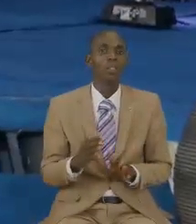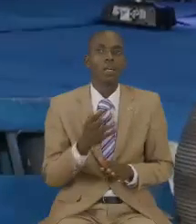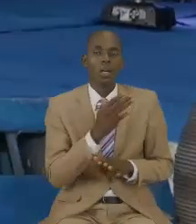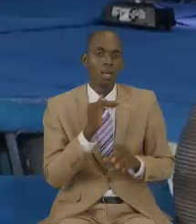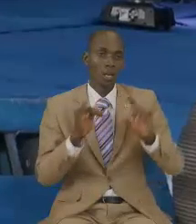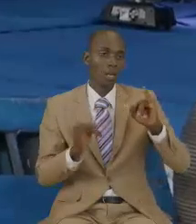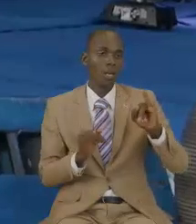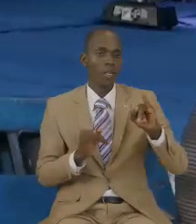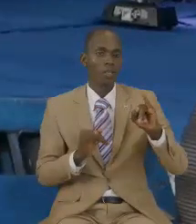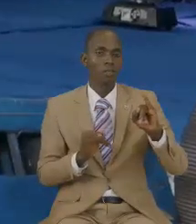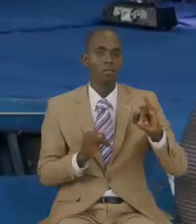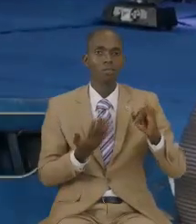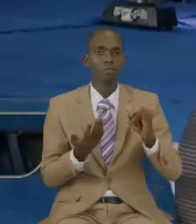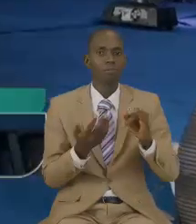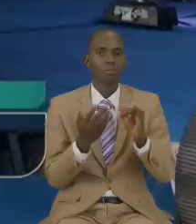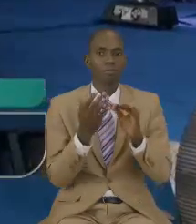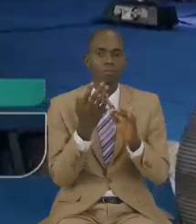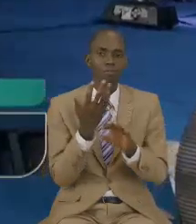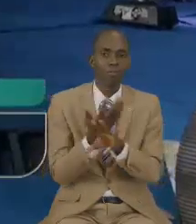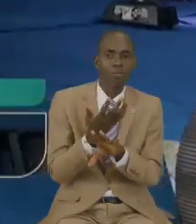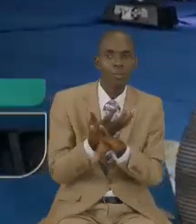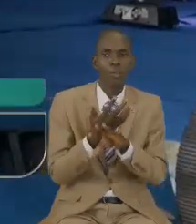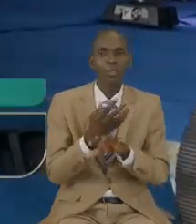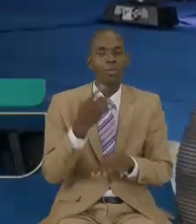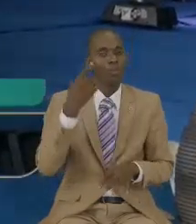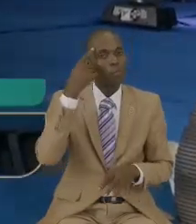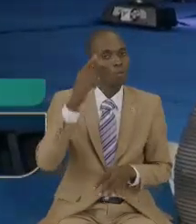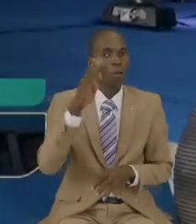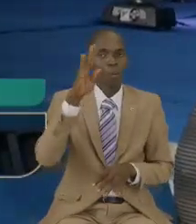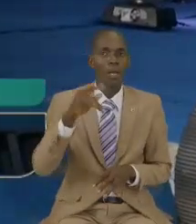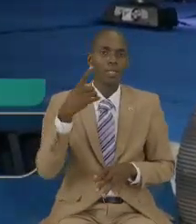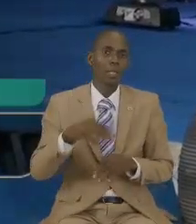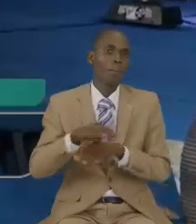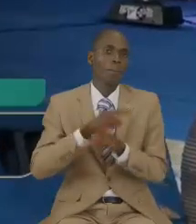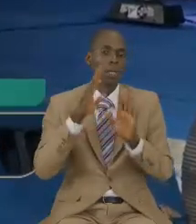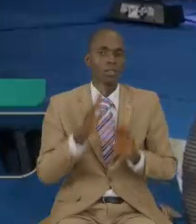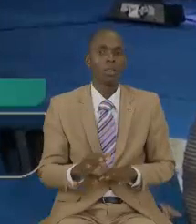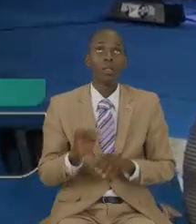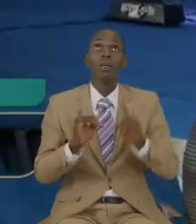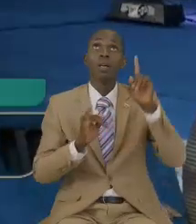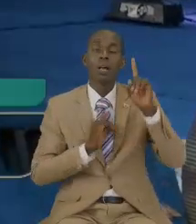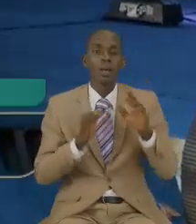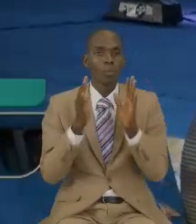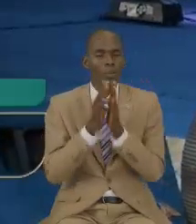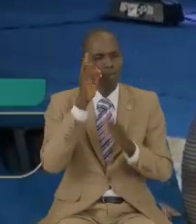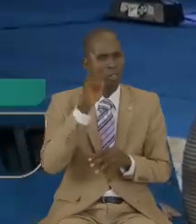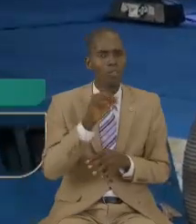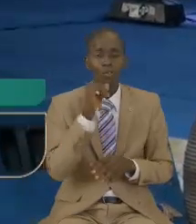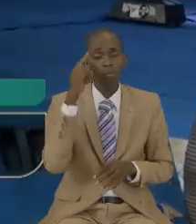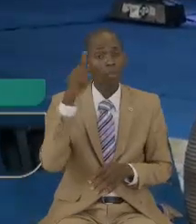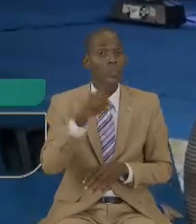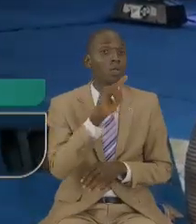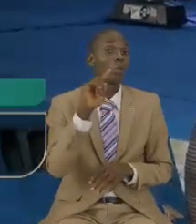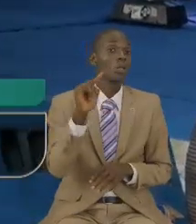for by the master. Interceded for by the master. I pray for them. And not for them alone. I pray